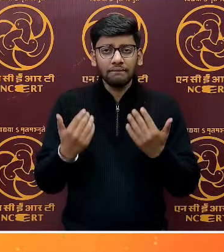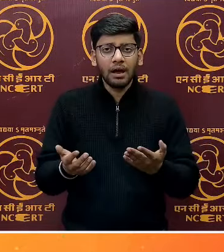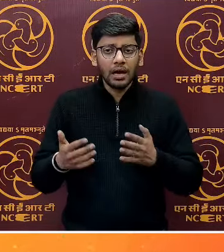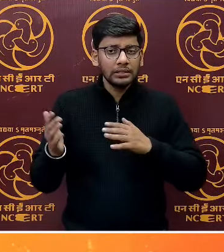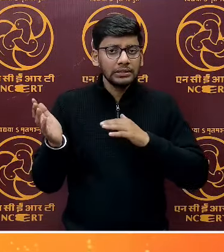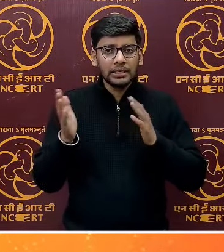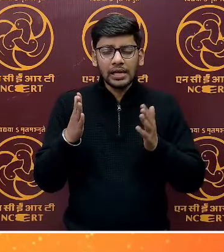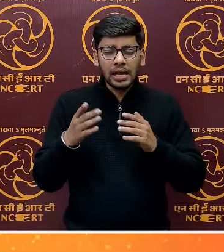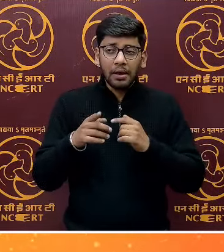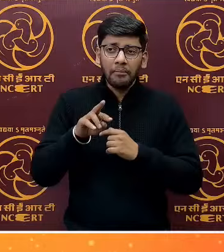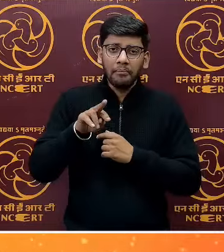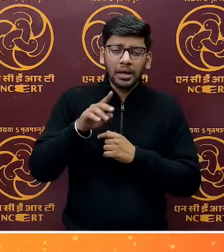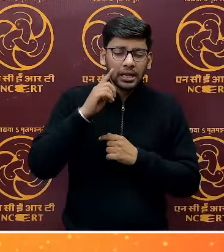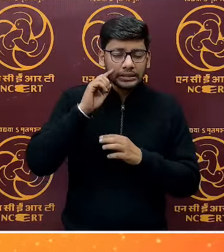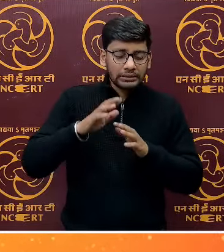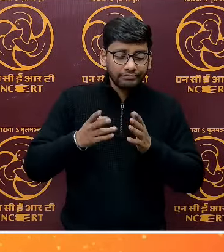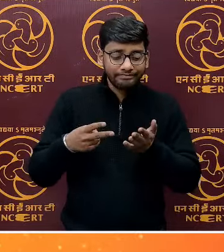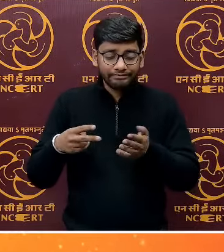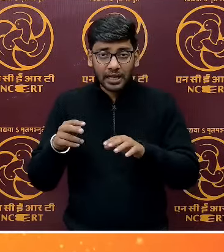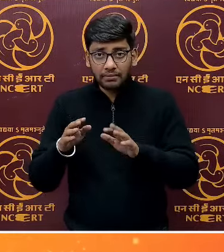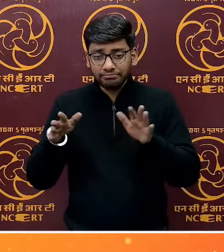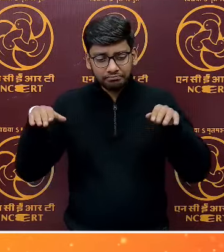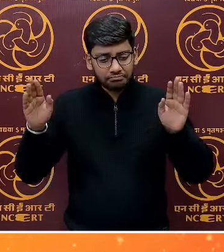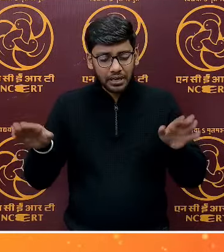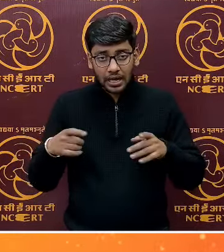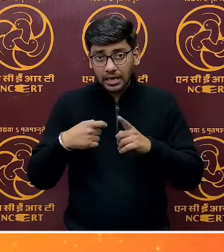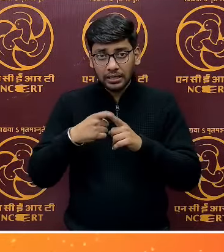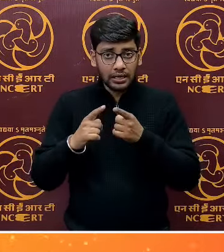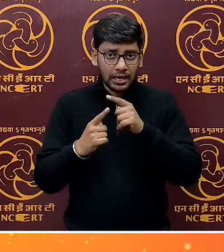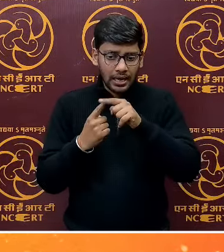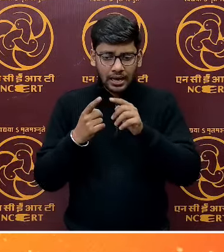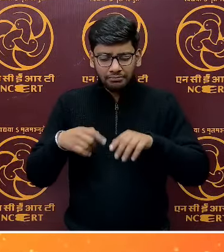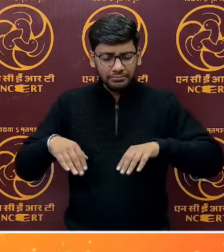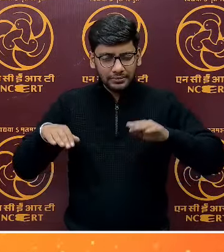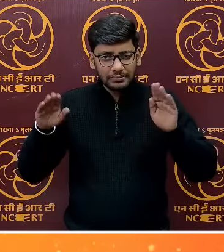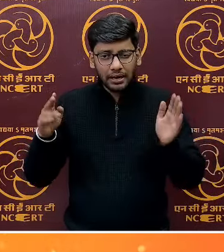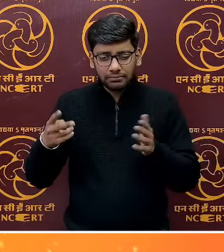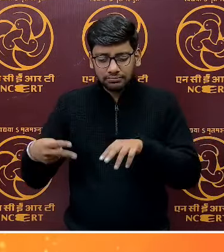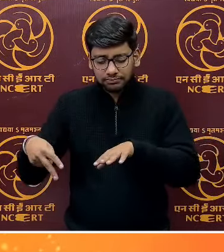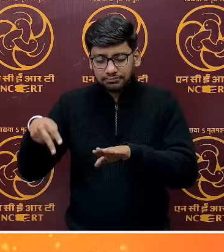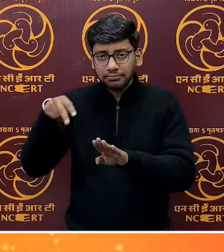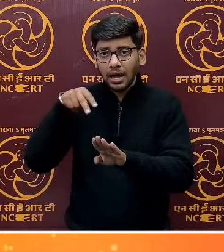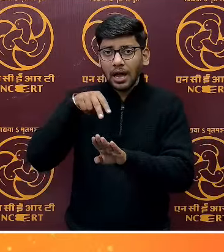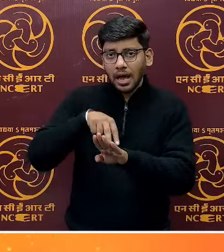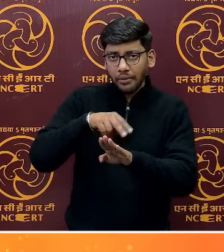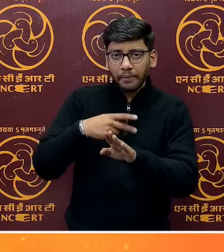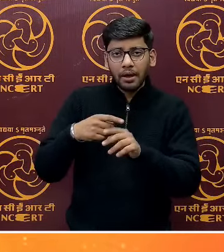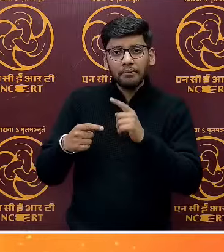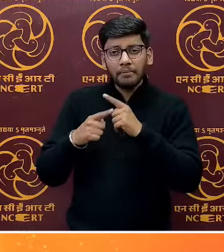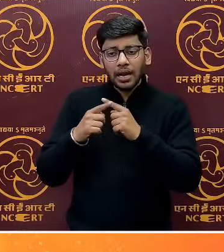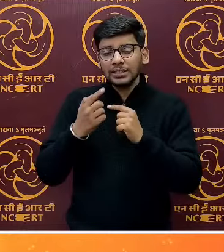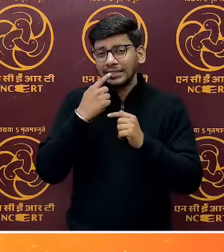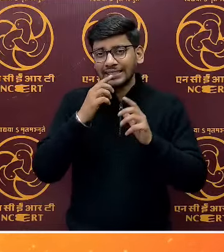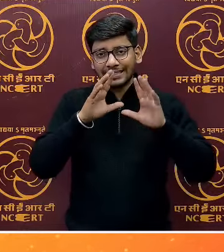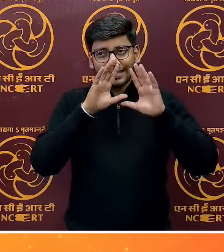she can climb on the kite and sail with the kite high up in the air. Up above the clouds maybe? Yeah.